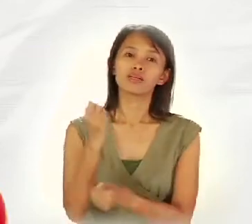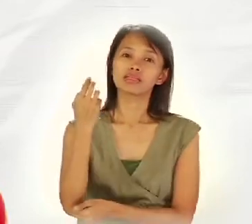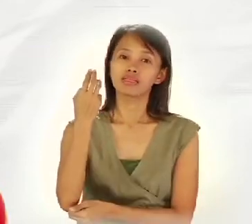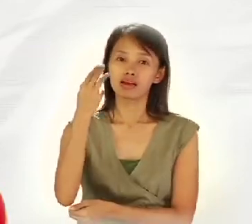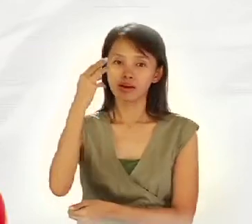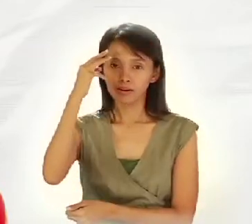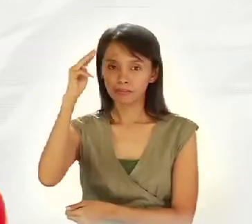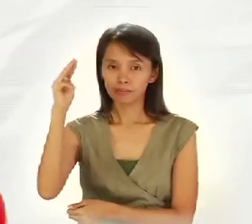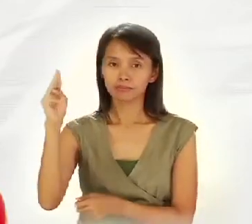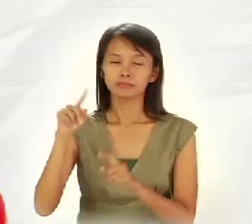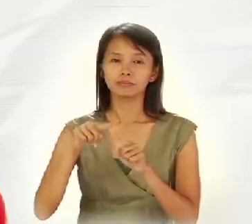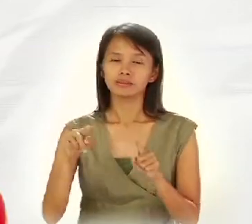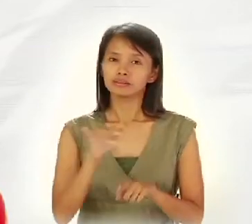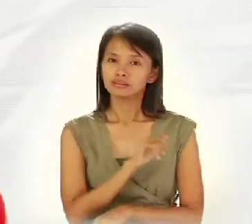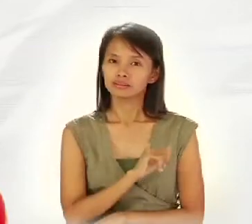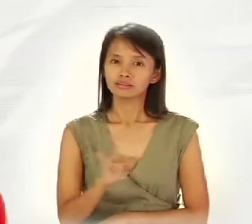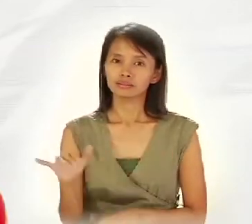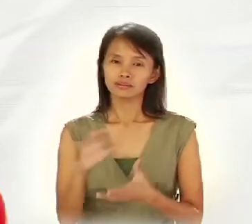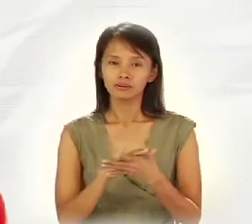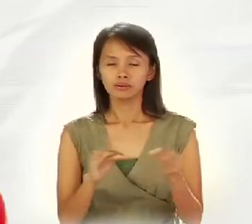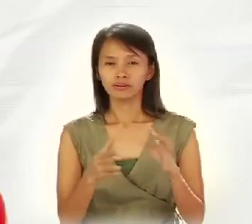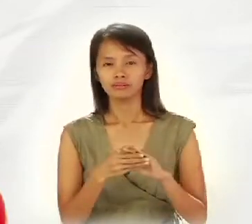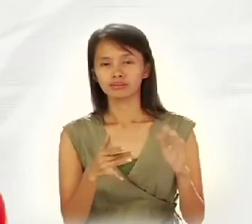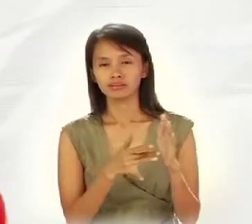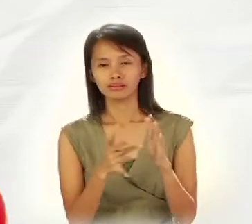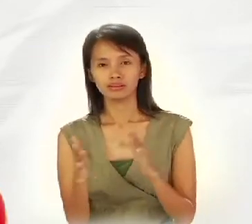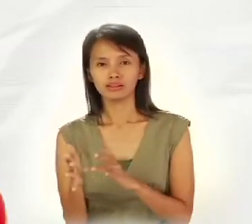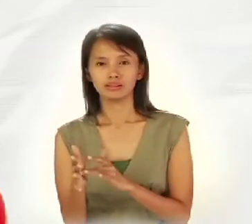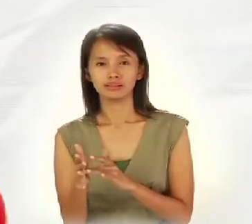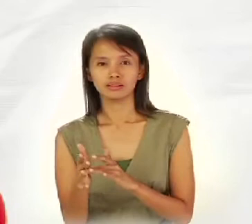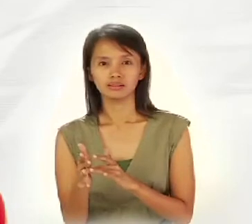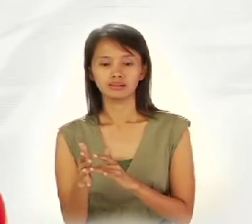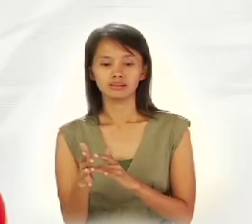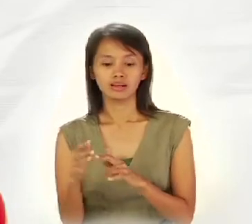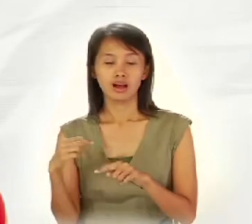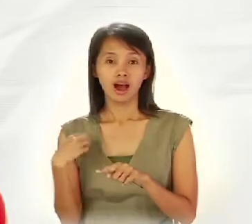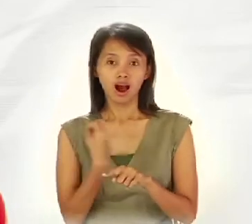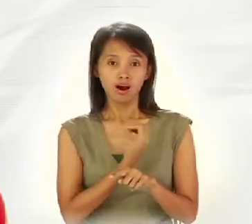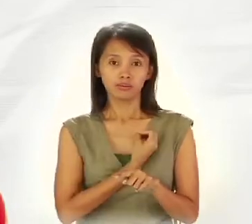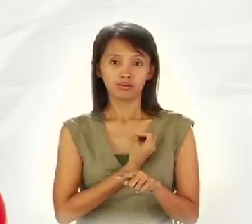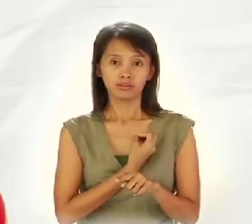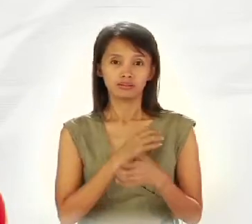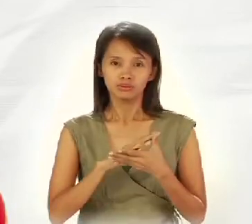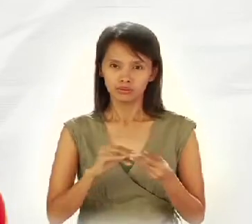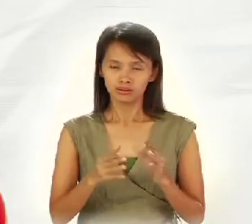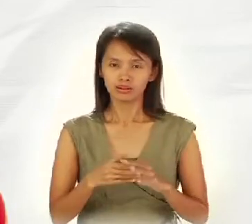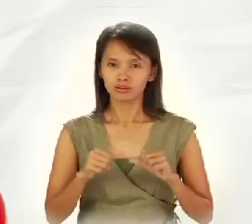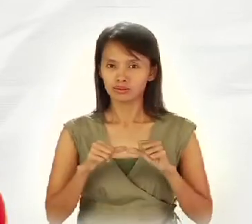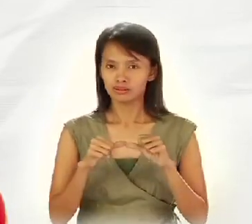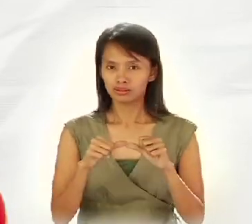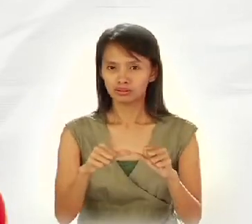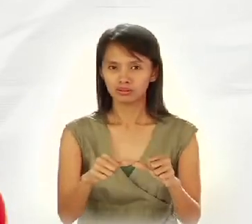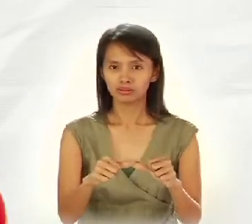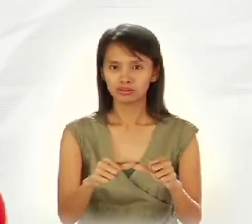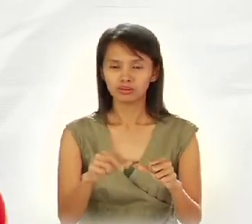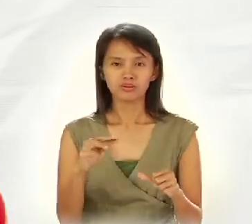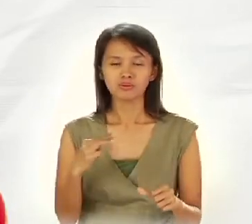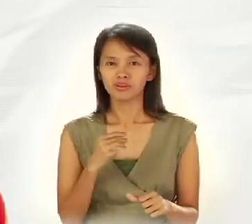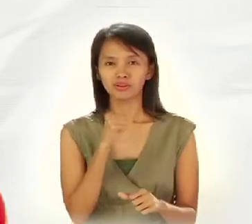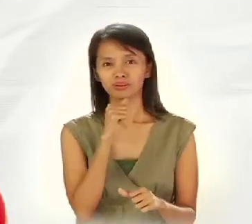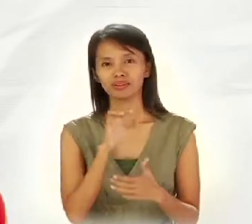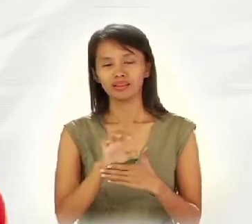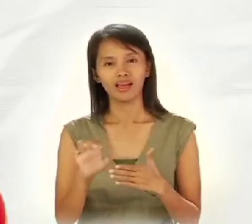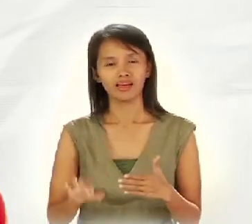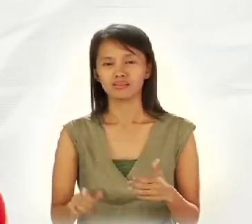But just like the story of Jesus, our story continues. We do not end